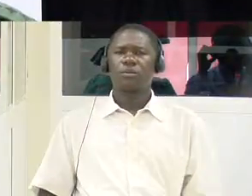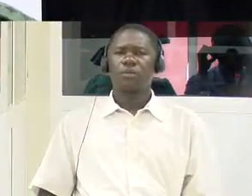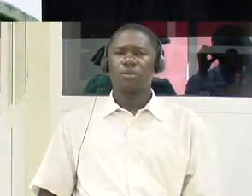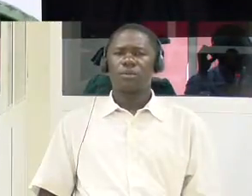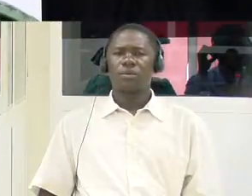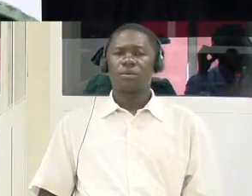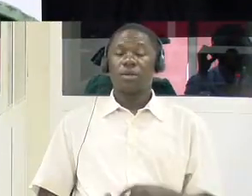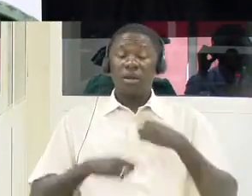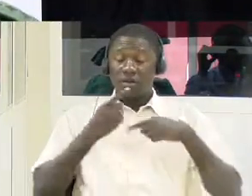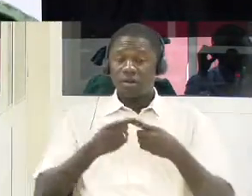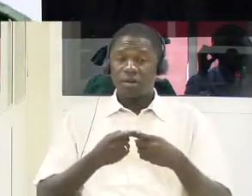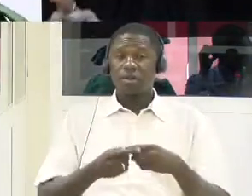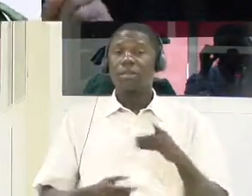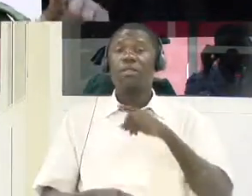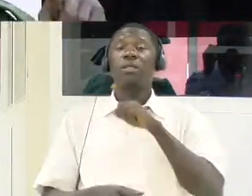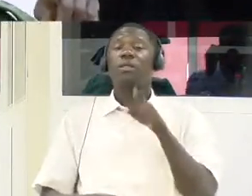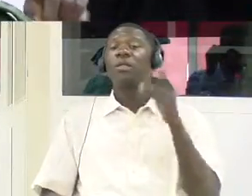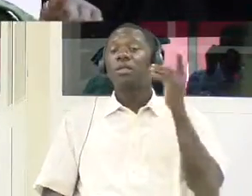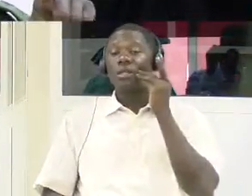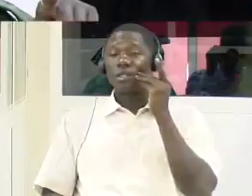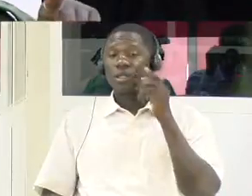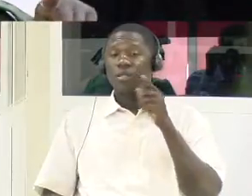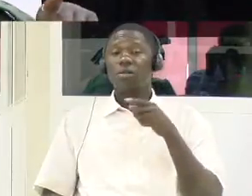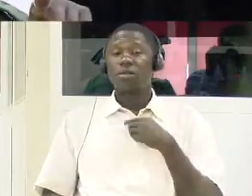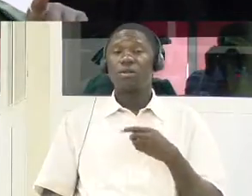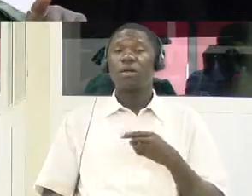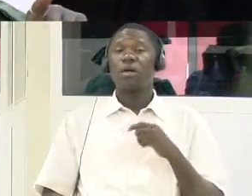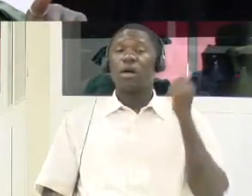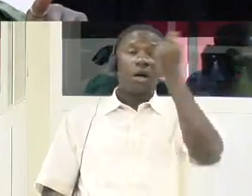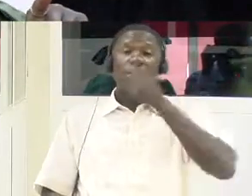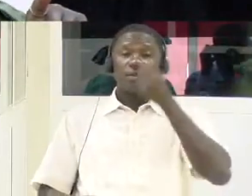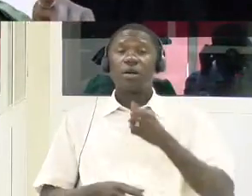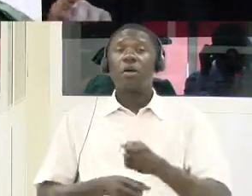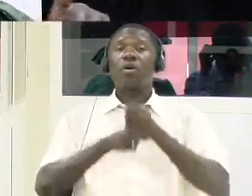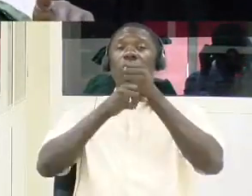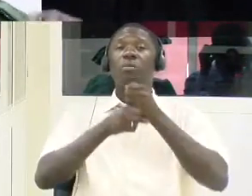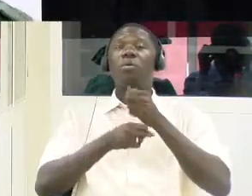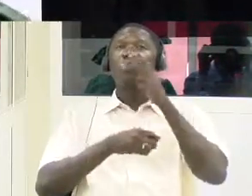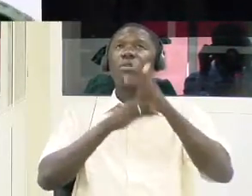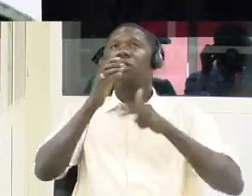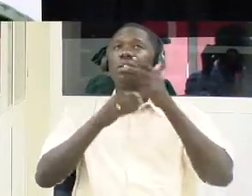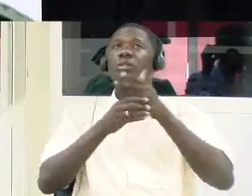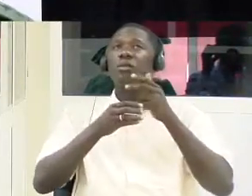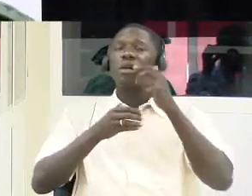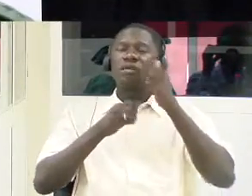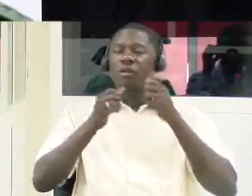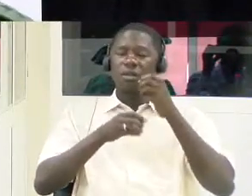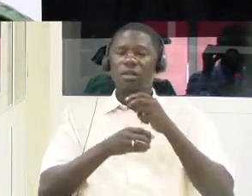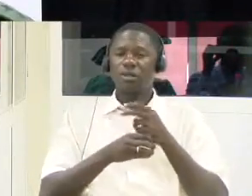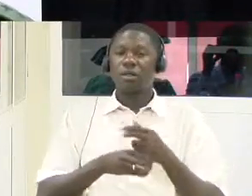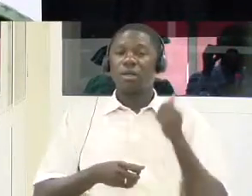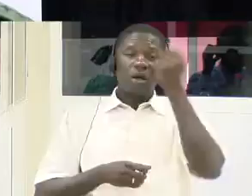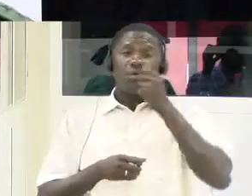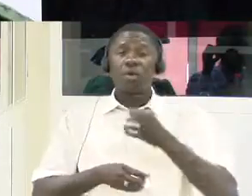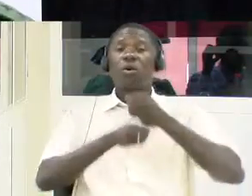Incidentally, also, that was the day that the African Cup of Nations started, either the first or the second day. So I just entered